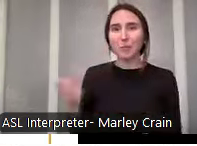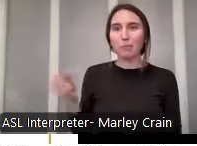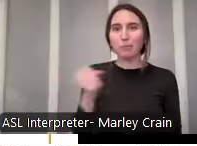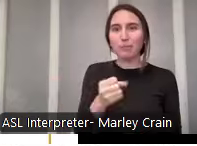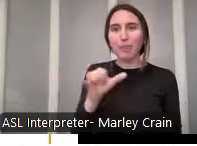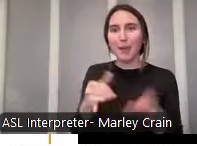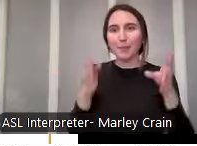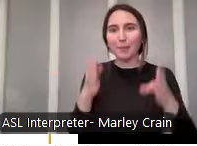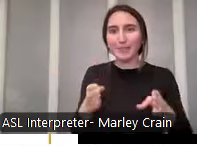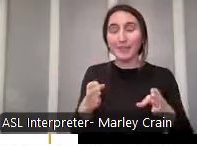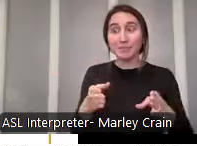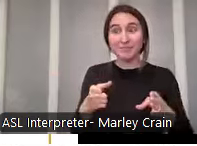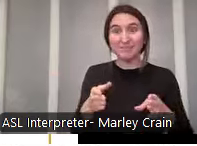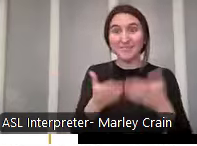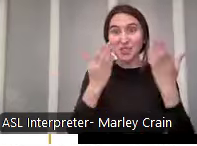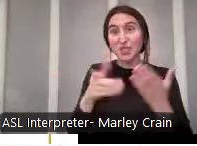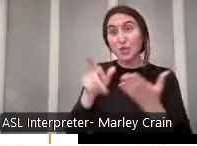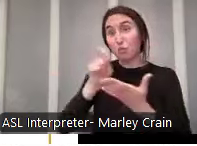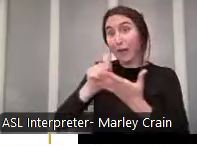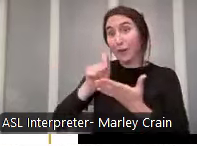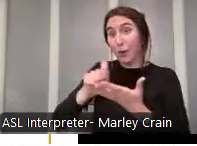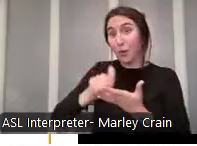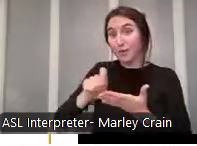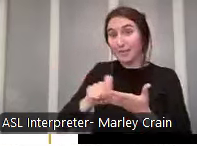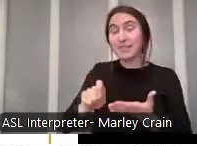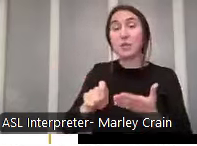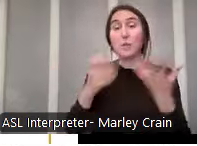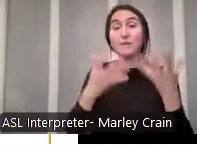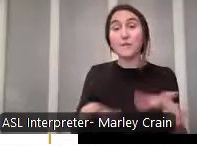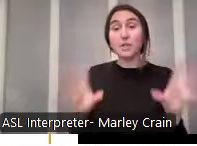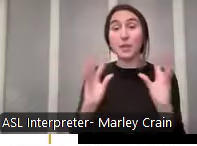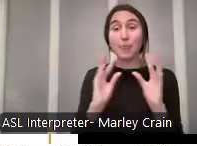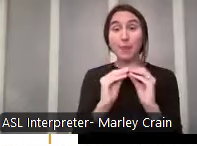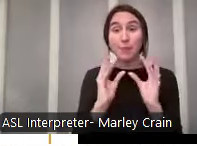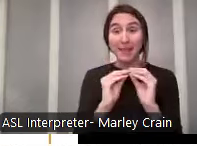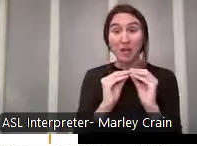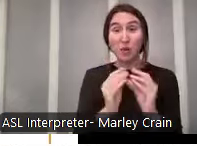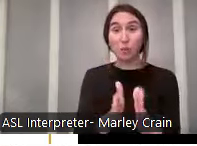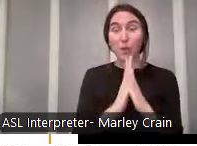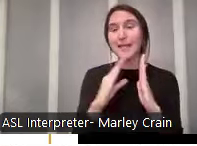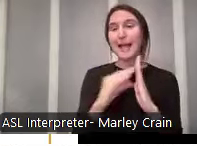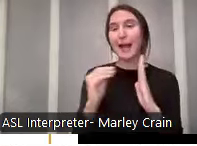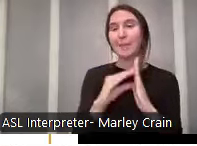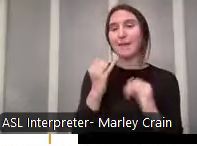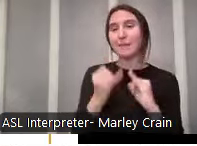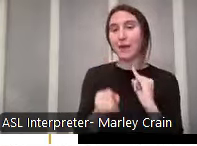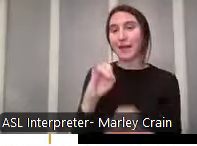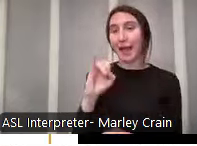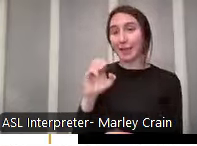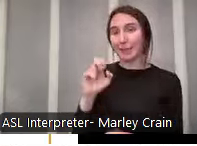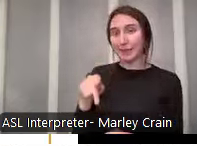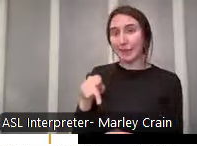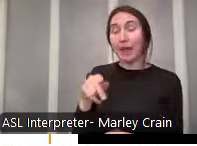Make sure you get a copy of the finalized IEP. And if you need to, go up the chain. So we do have presentations